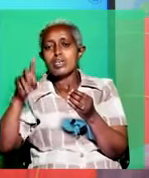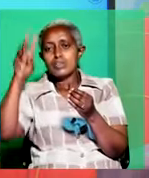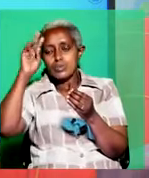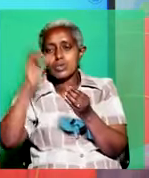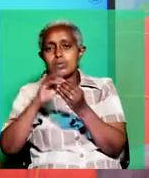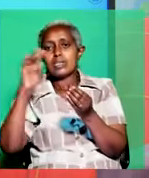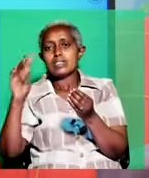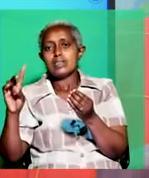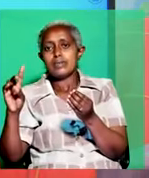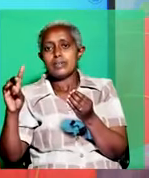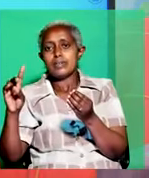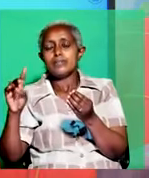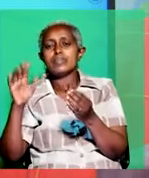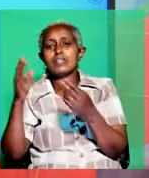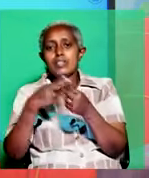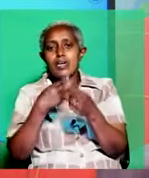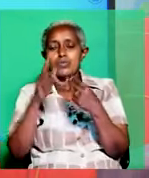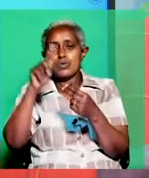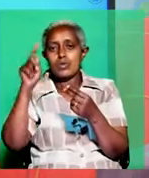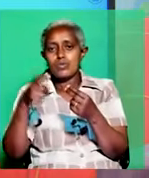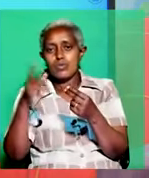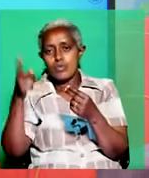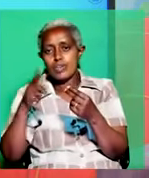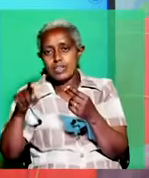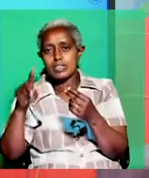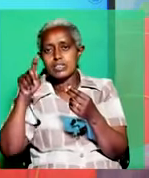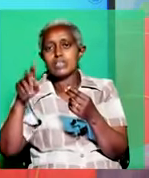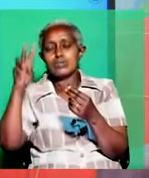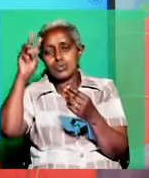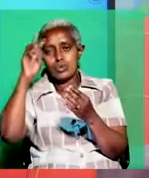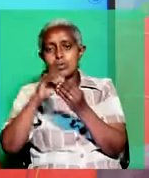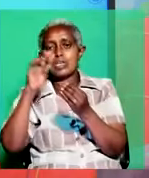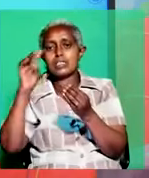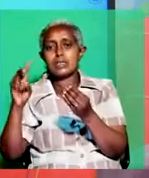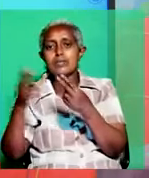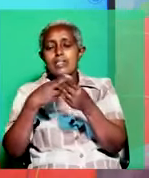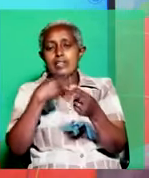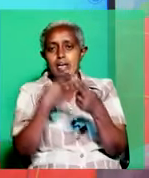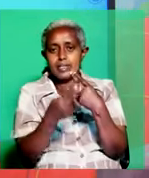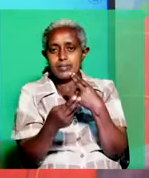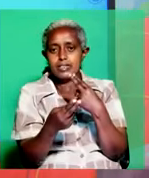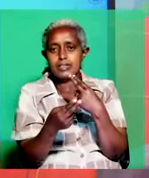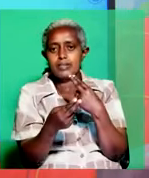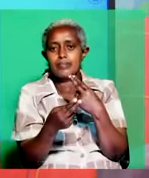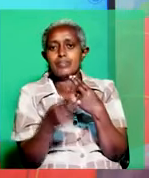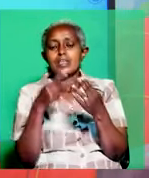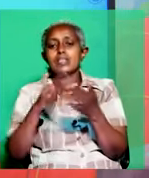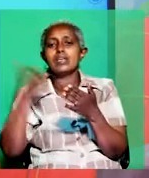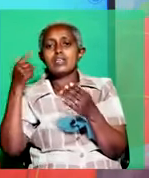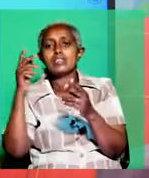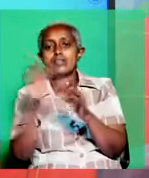plus 7 times 1 over x squared plus 7 times the other